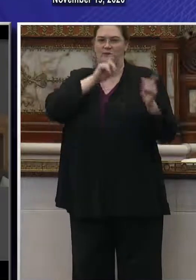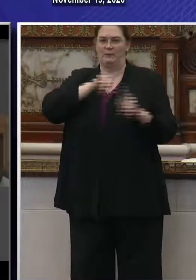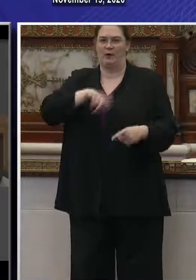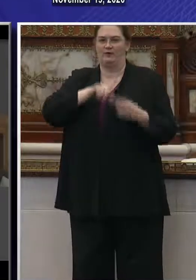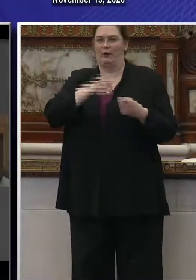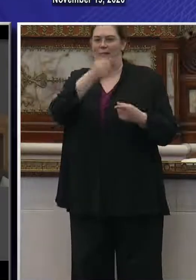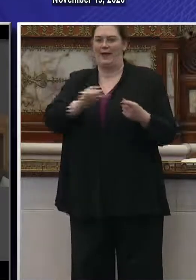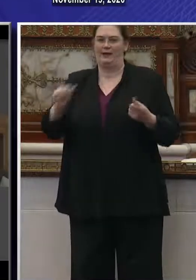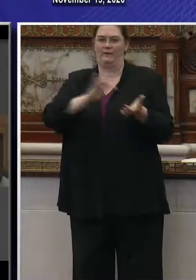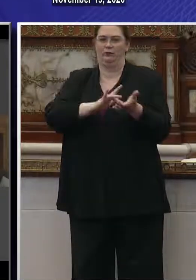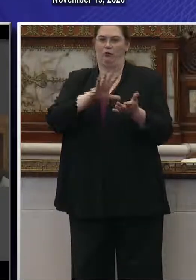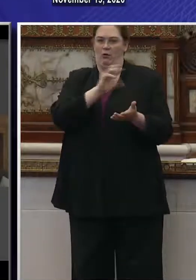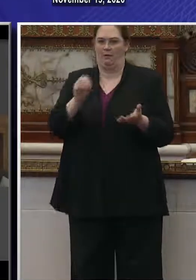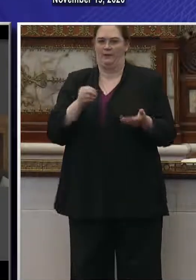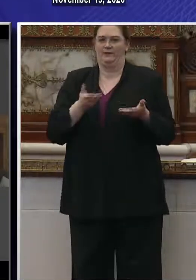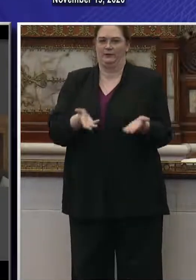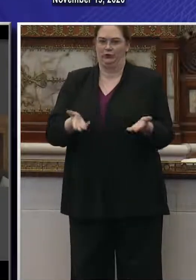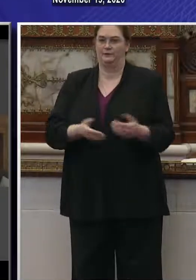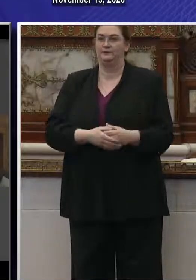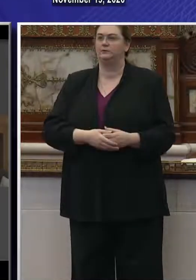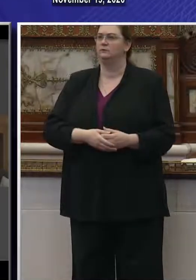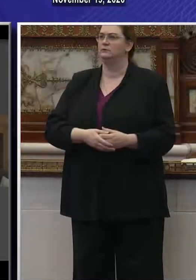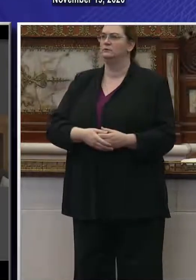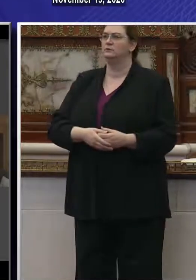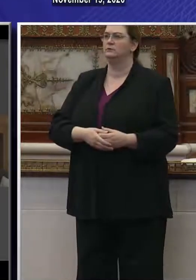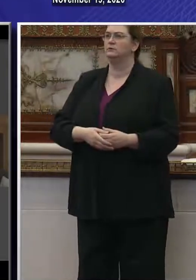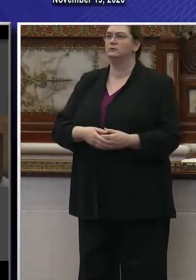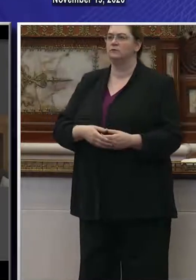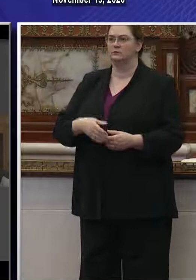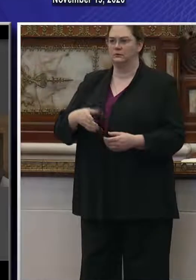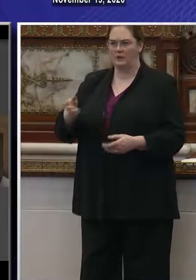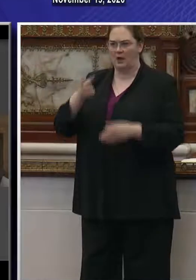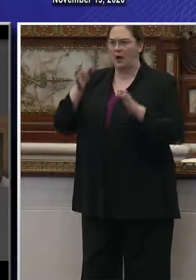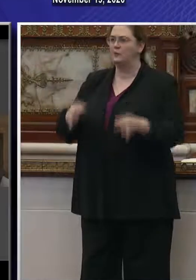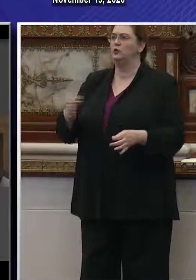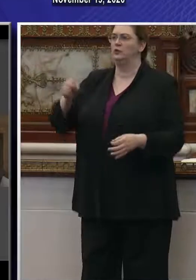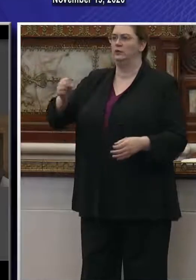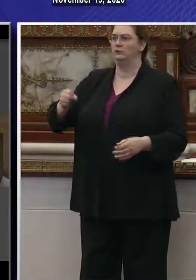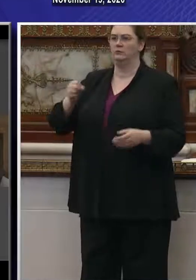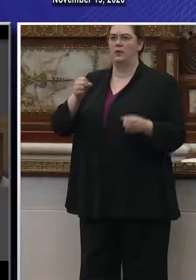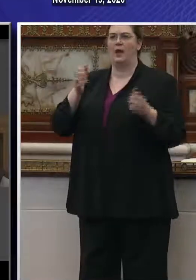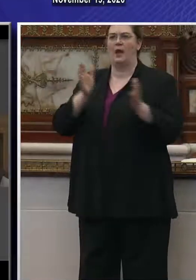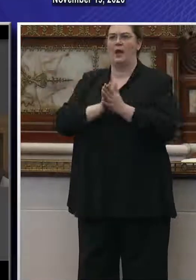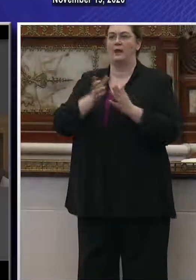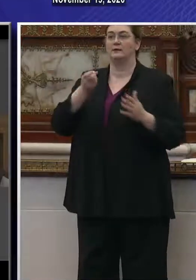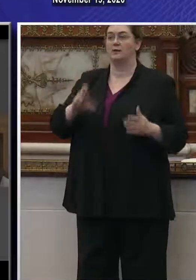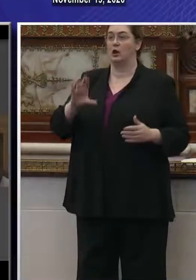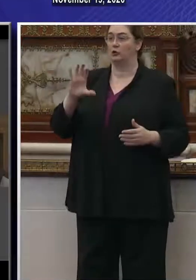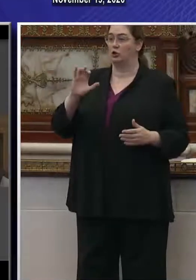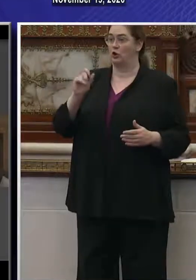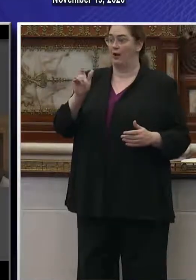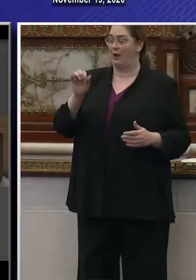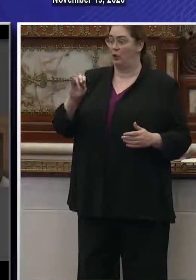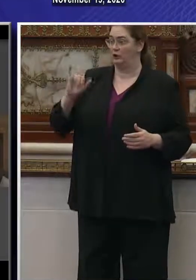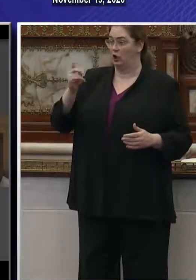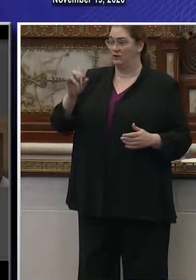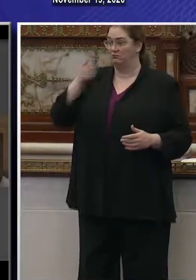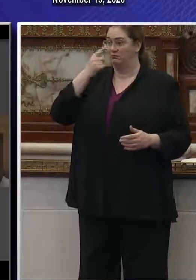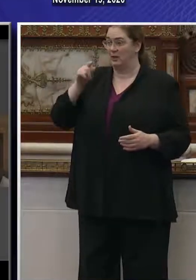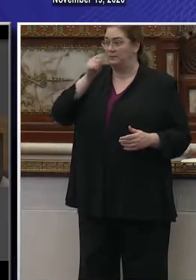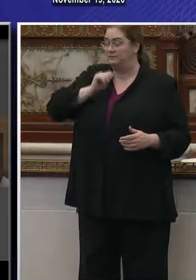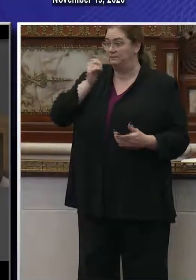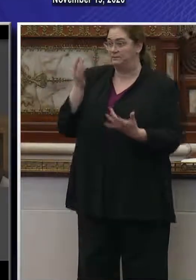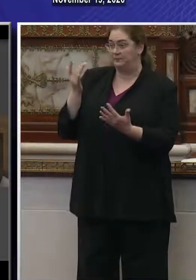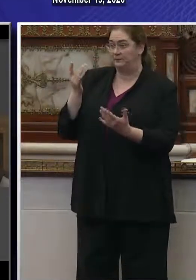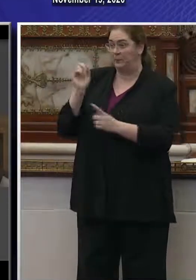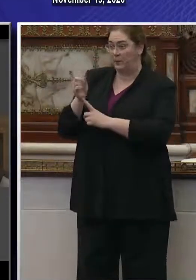responded from any of the drug companies. Okay, absolutely. I would ask that Dr. Carolyn Johnson, if you could just hang for a